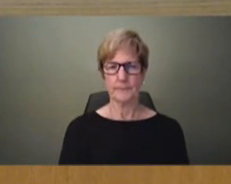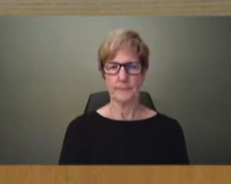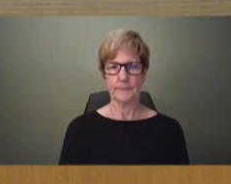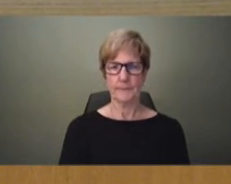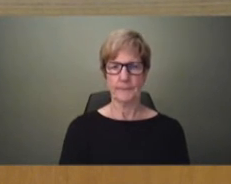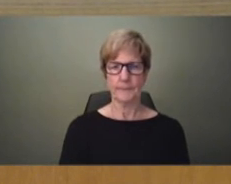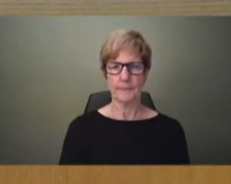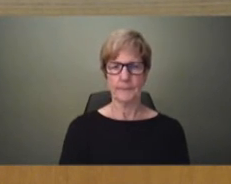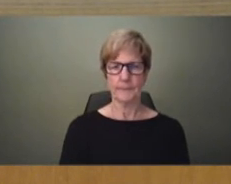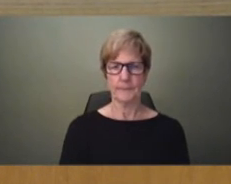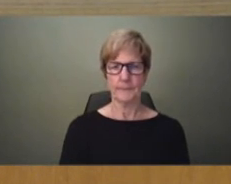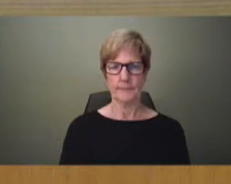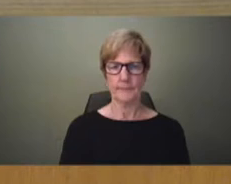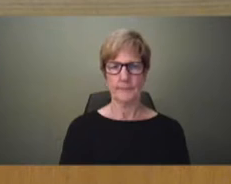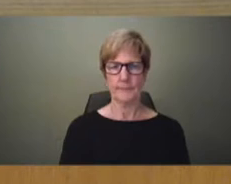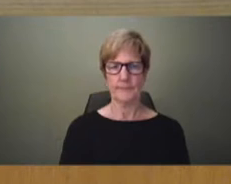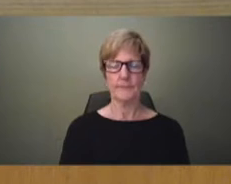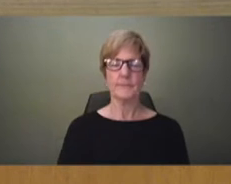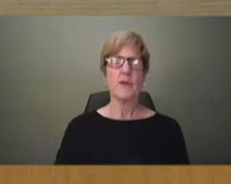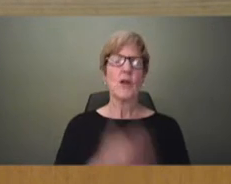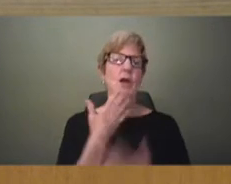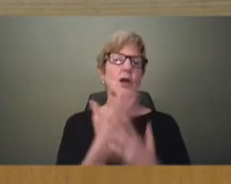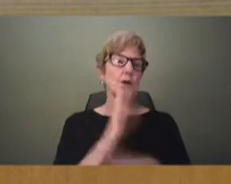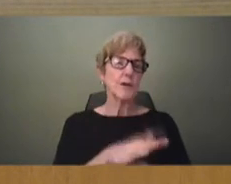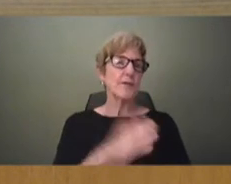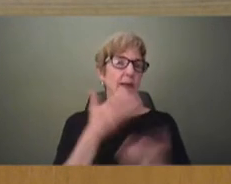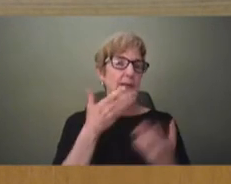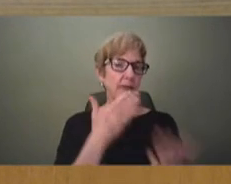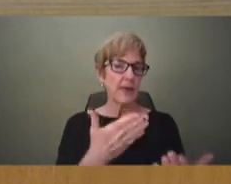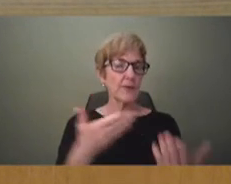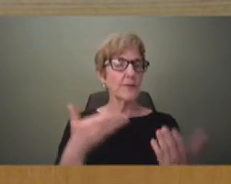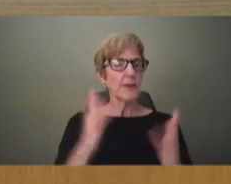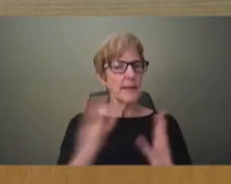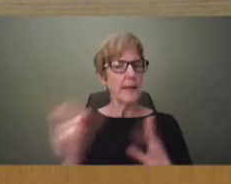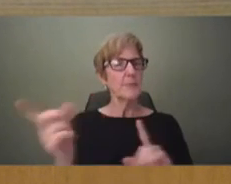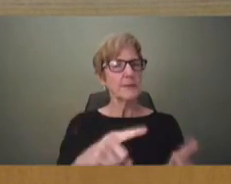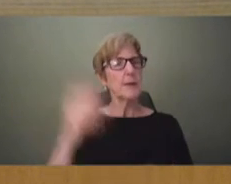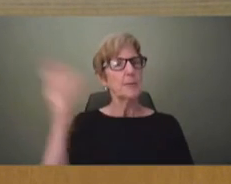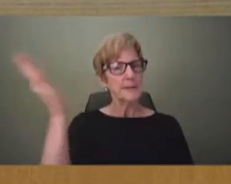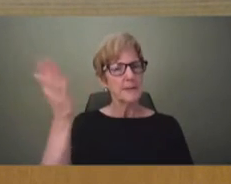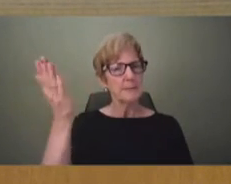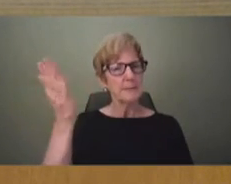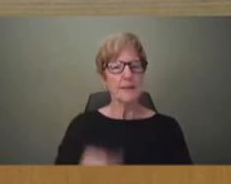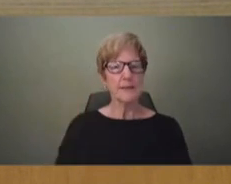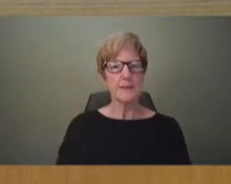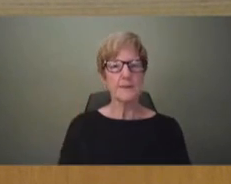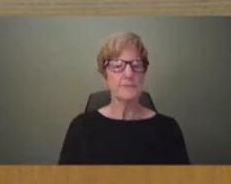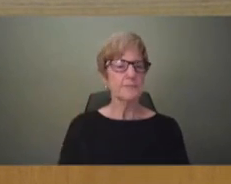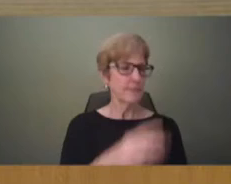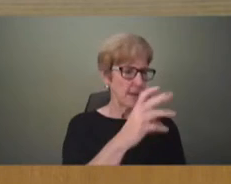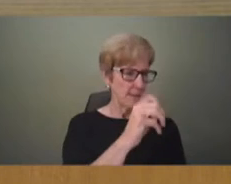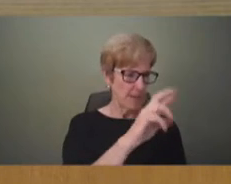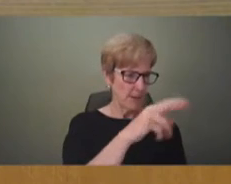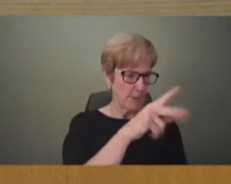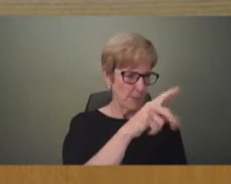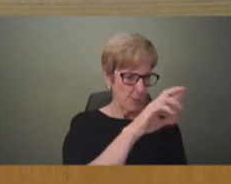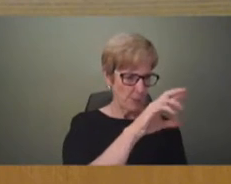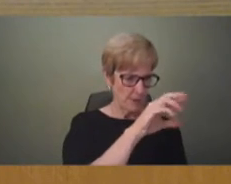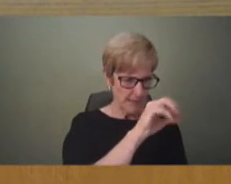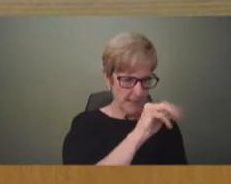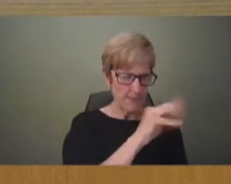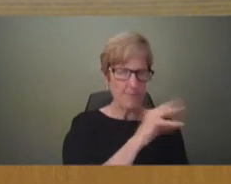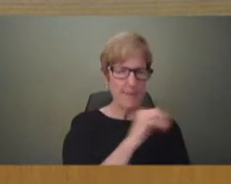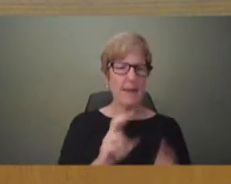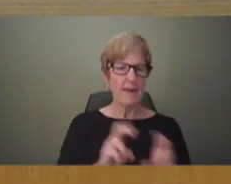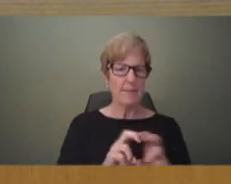yes get evening and thank you for allowing me to be here to speak in front of you mayor protim and the council I thank you again for